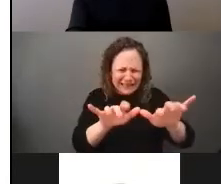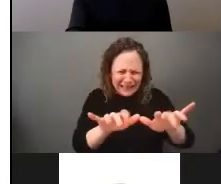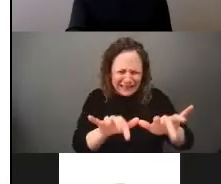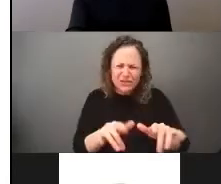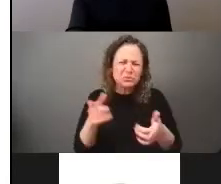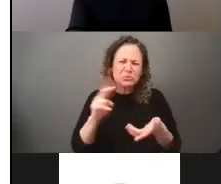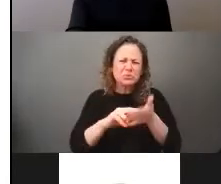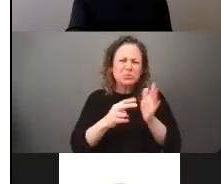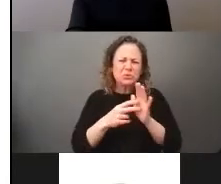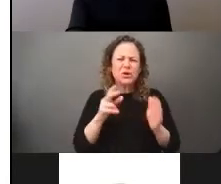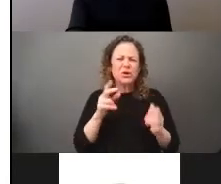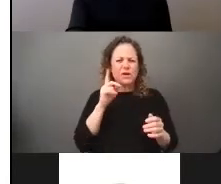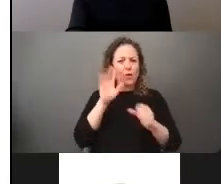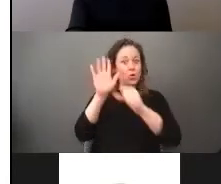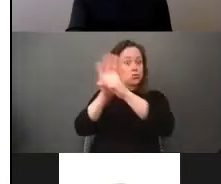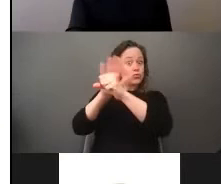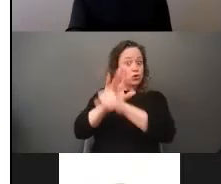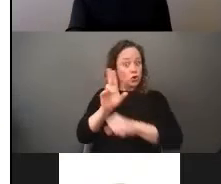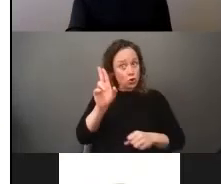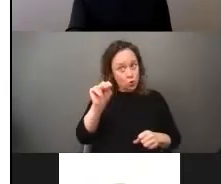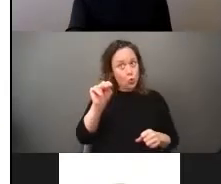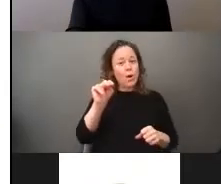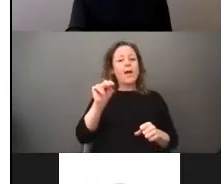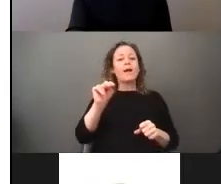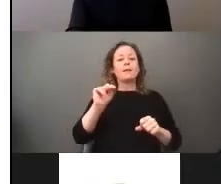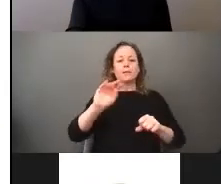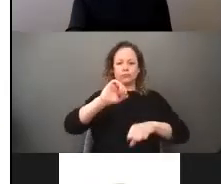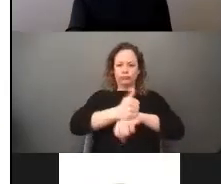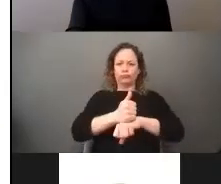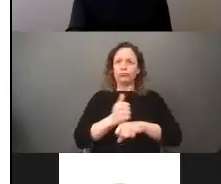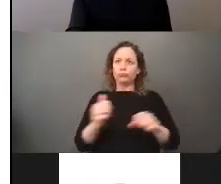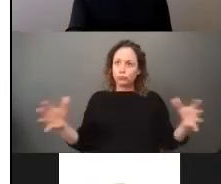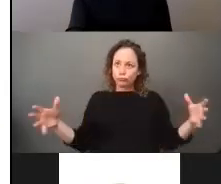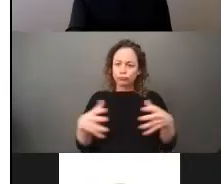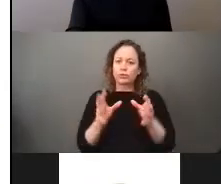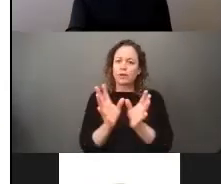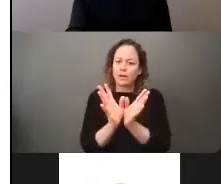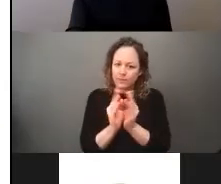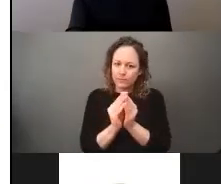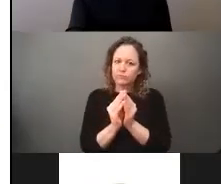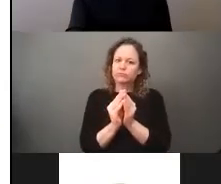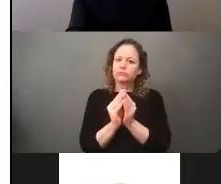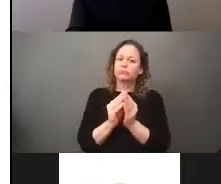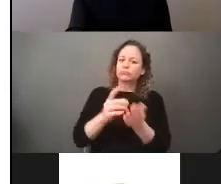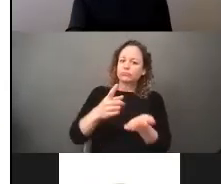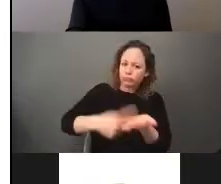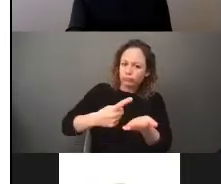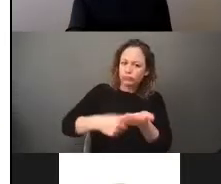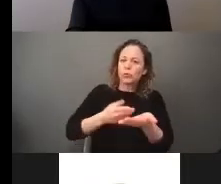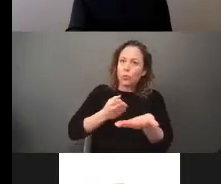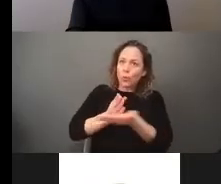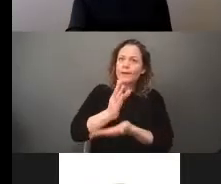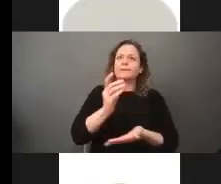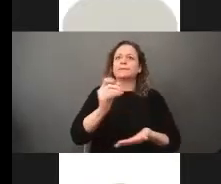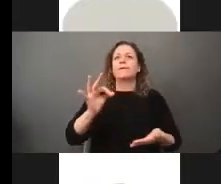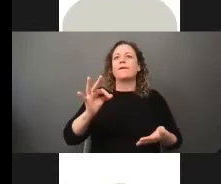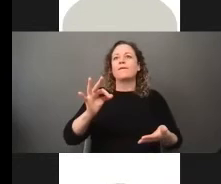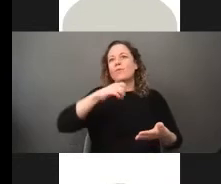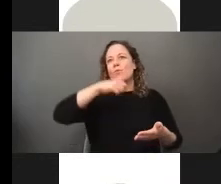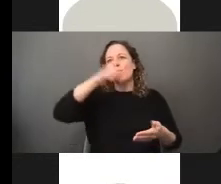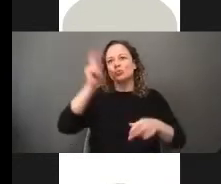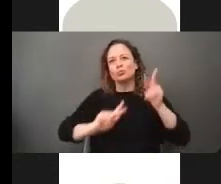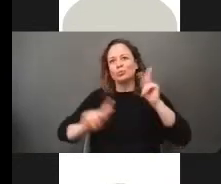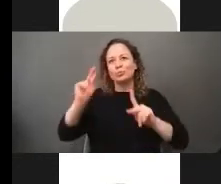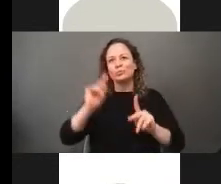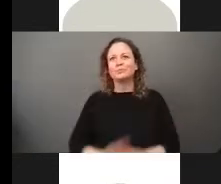you can about this, because this is an important thing to address at this point in time. So I thank you very much for